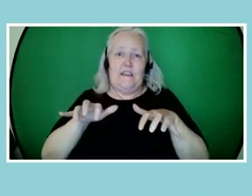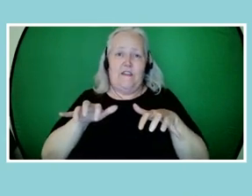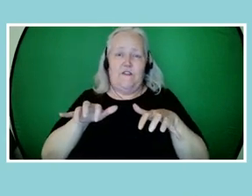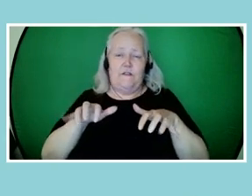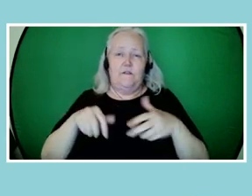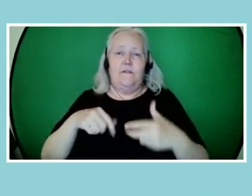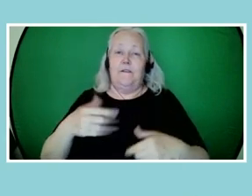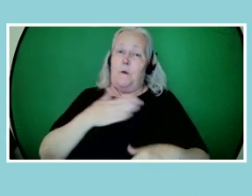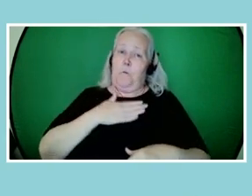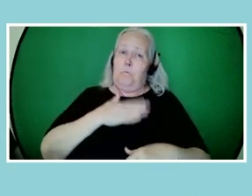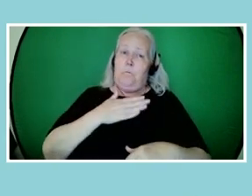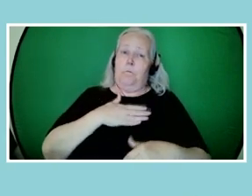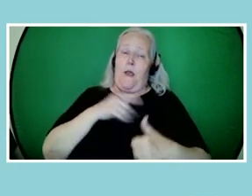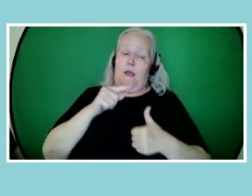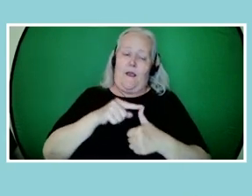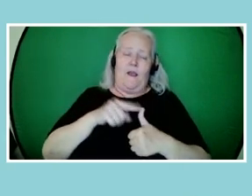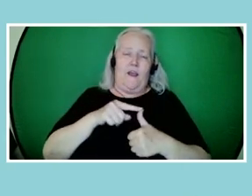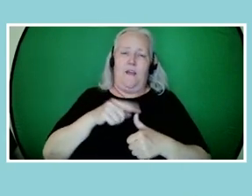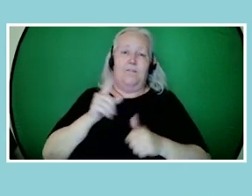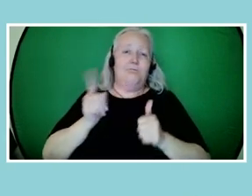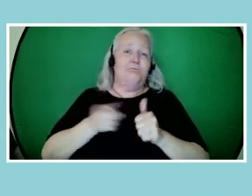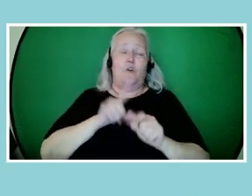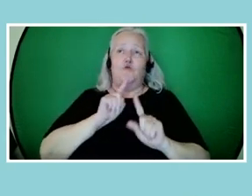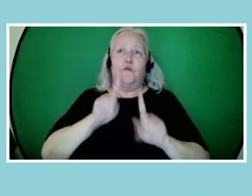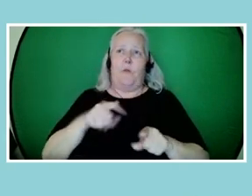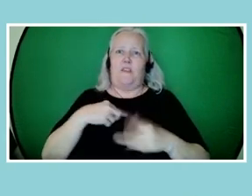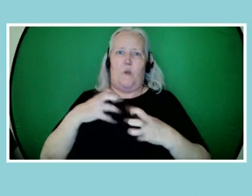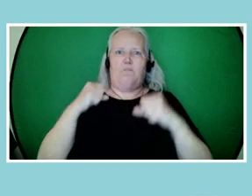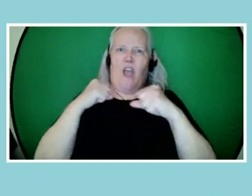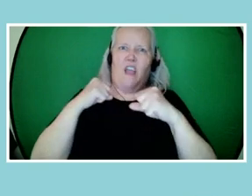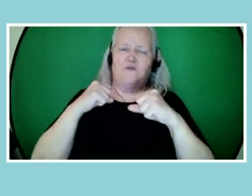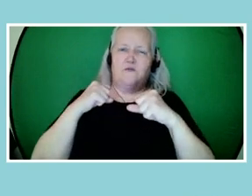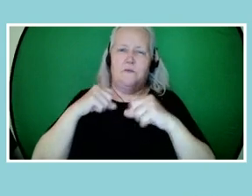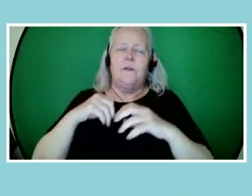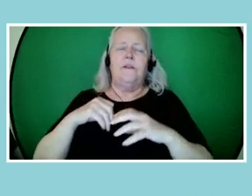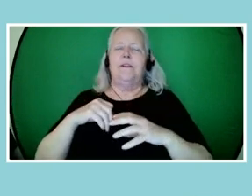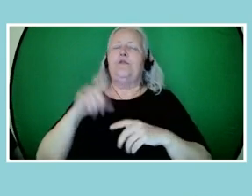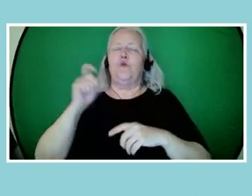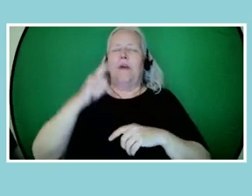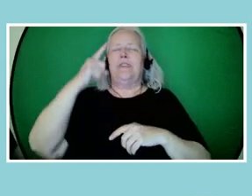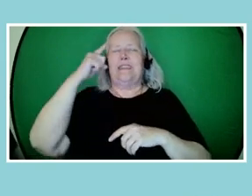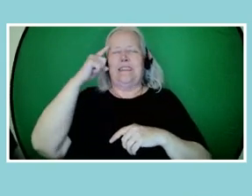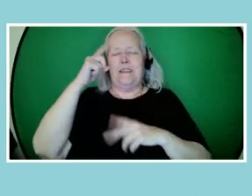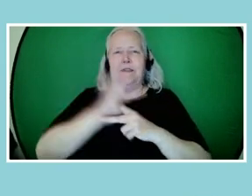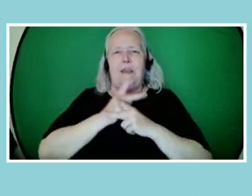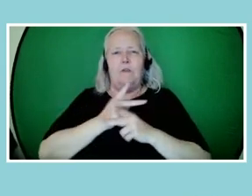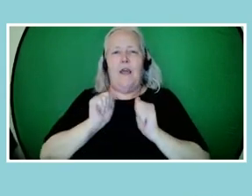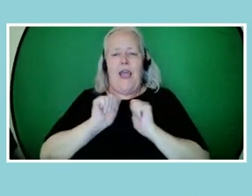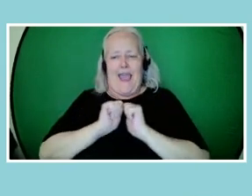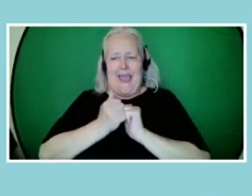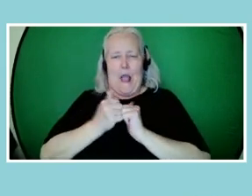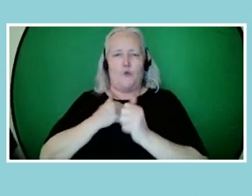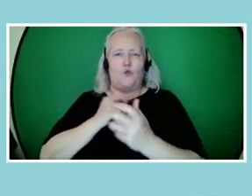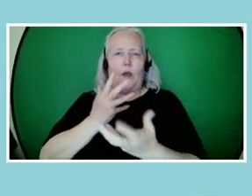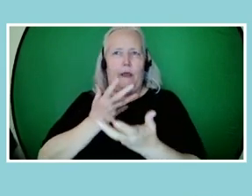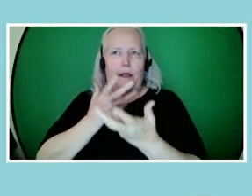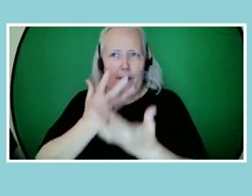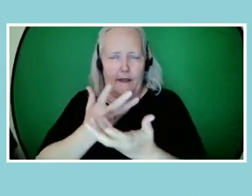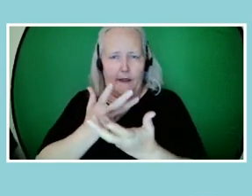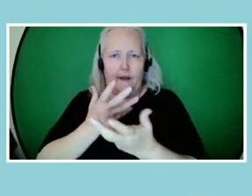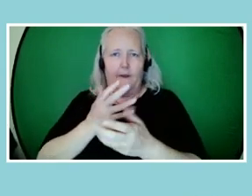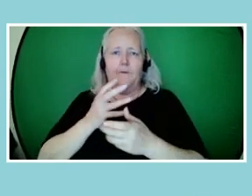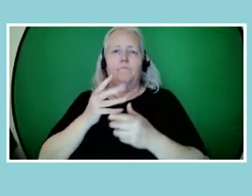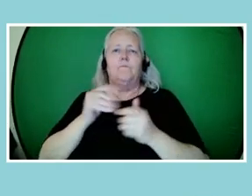to intervene. So really be thoughtful about choosing how to get involved. Then we're gonna